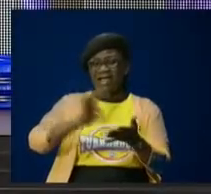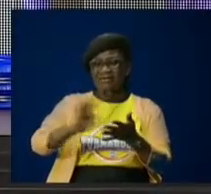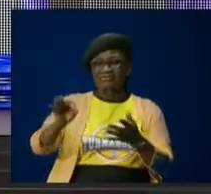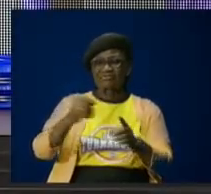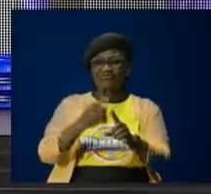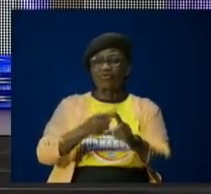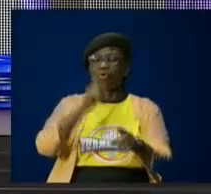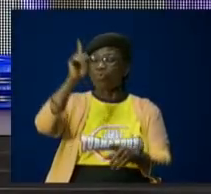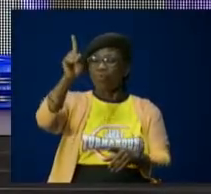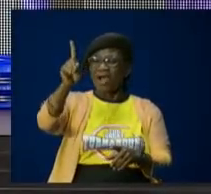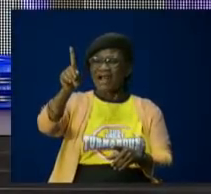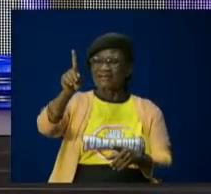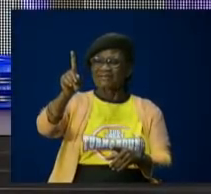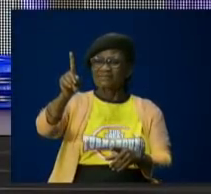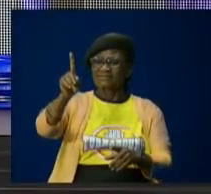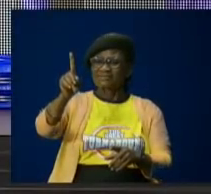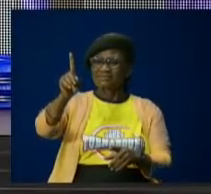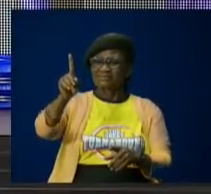from